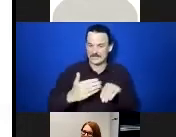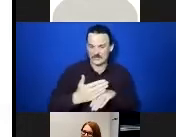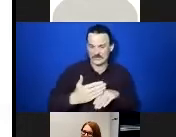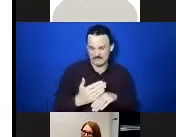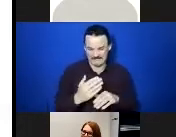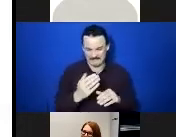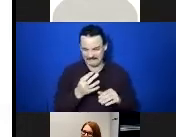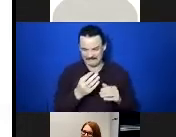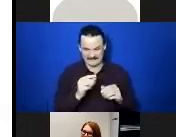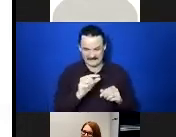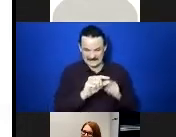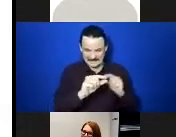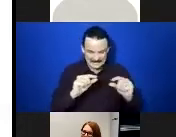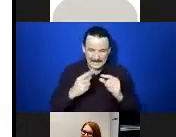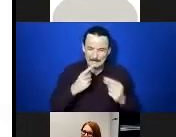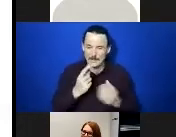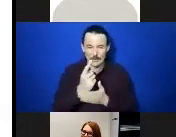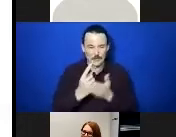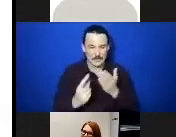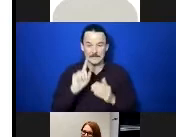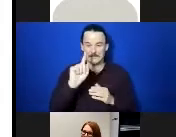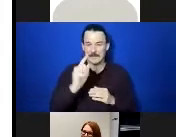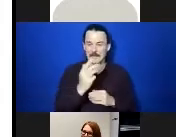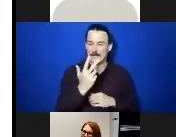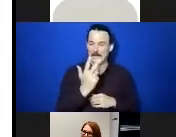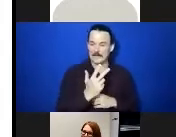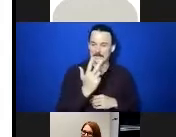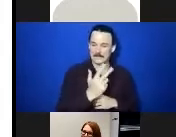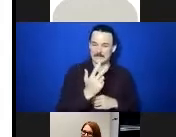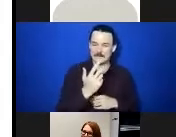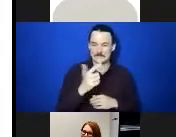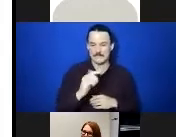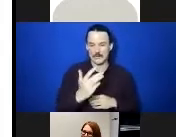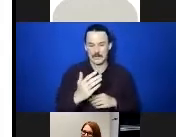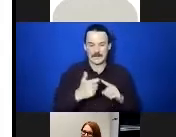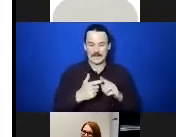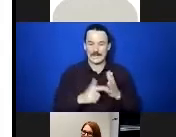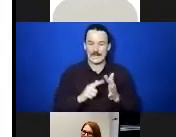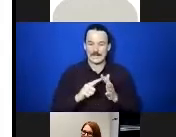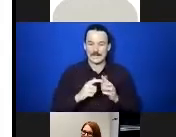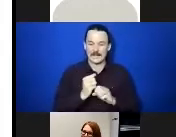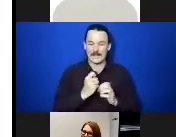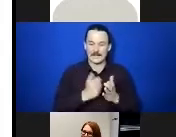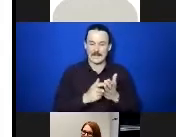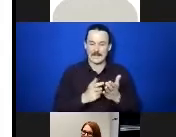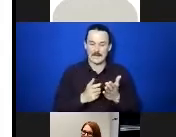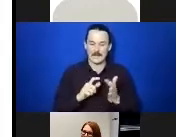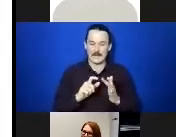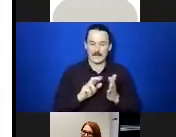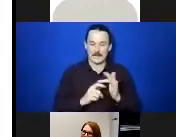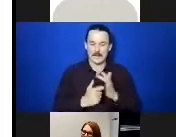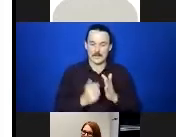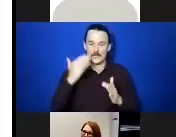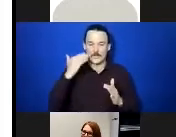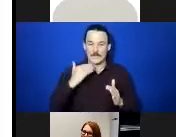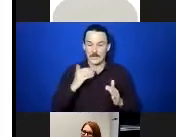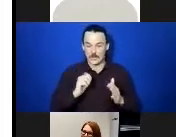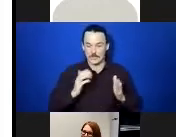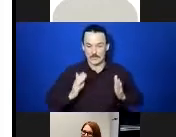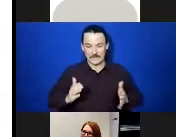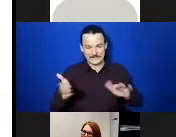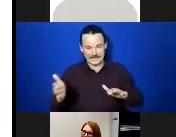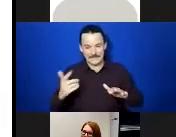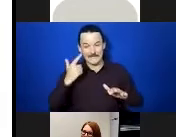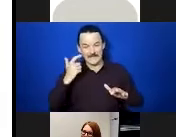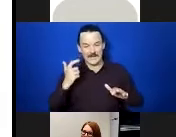in 1879, the body of Kate Gardner was found in an alleyway behind his practice.